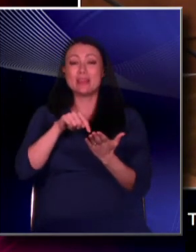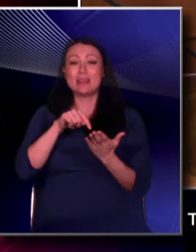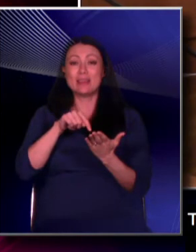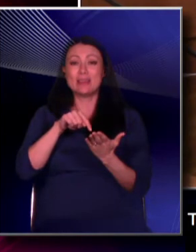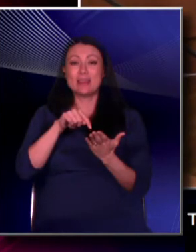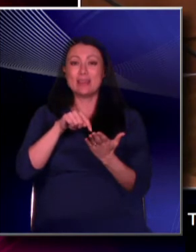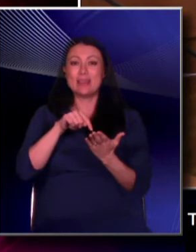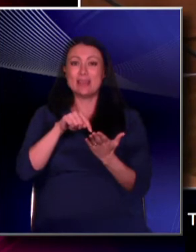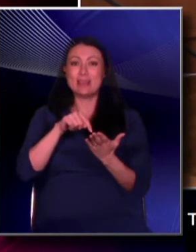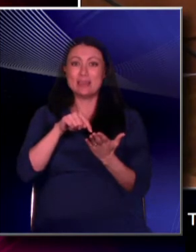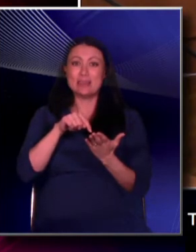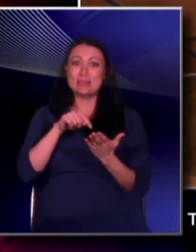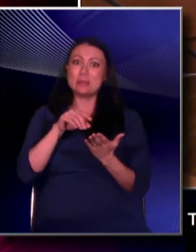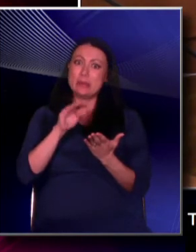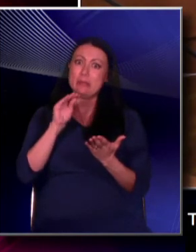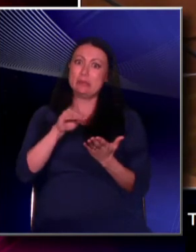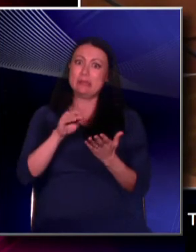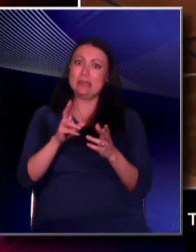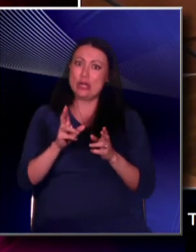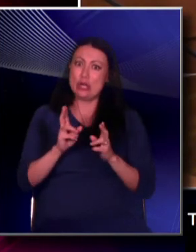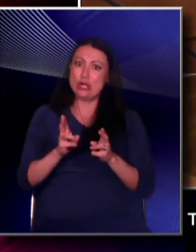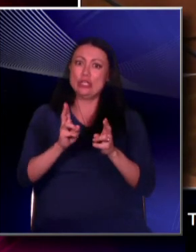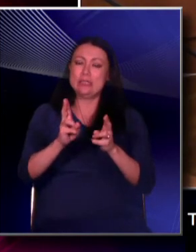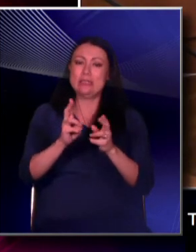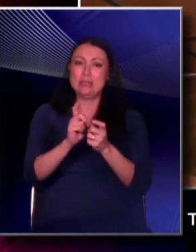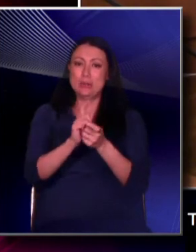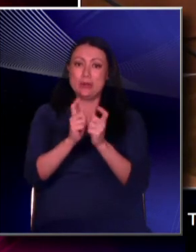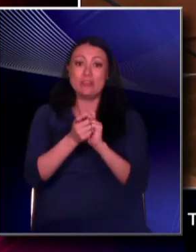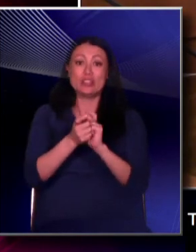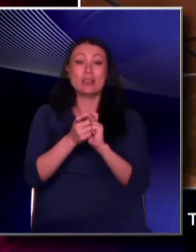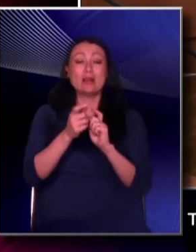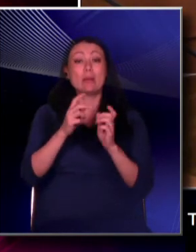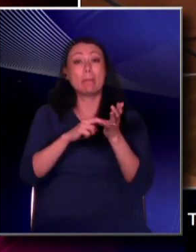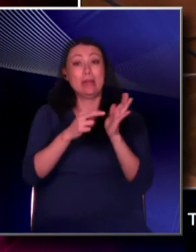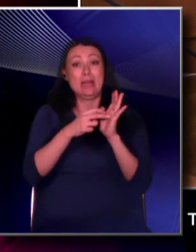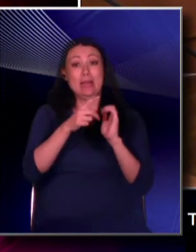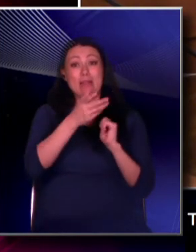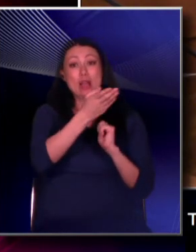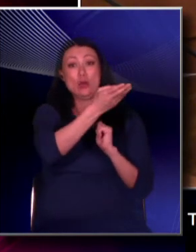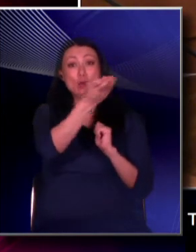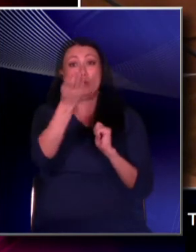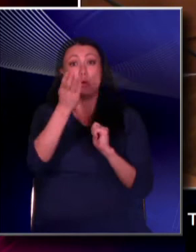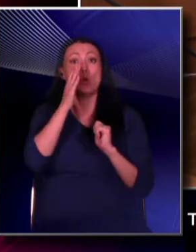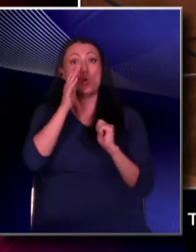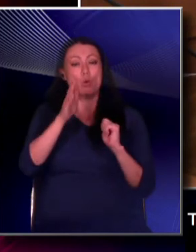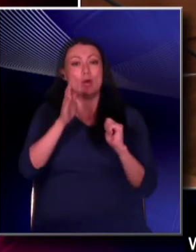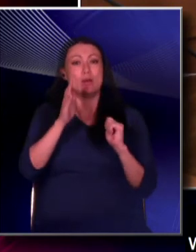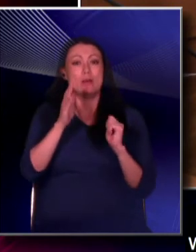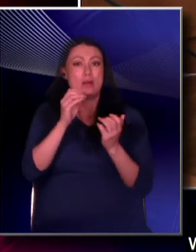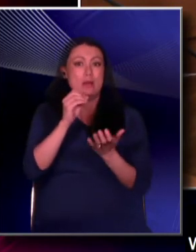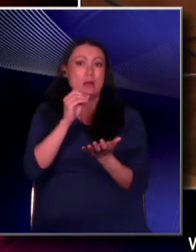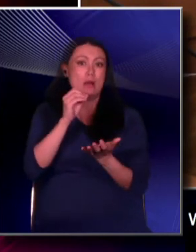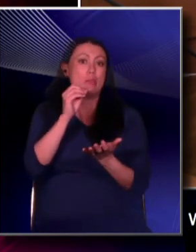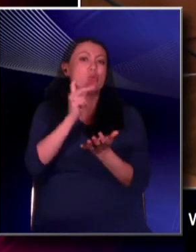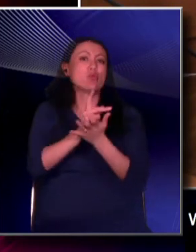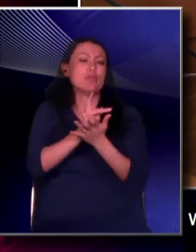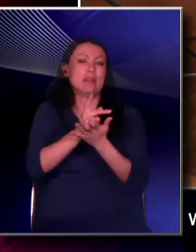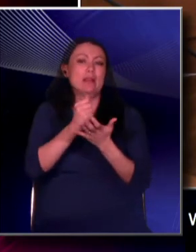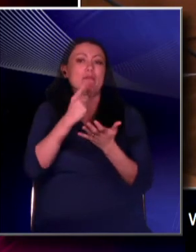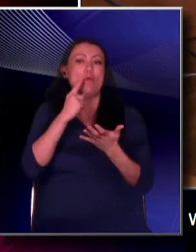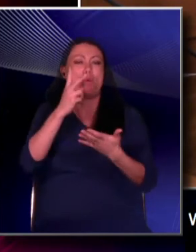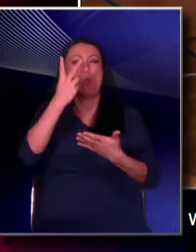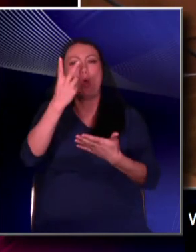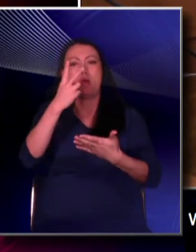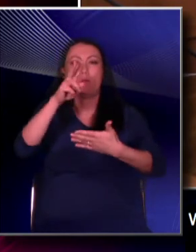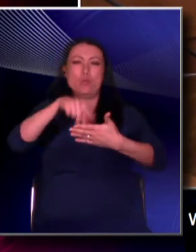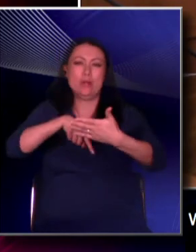an urgency revision, meaning that you would adopt it in one read instead of the typical 2